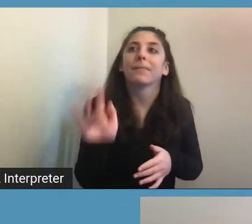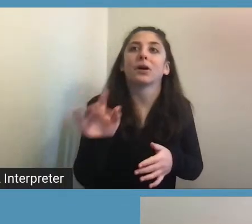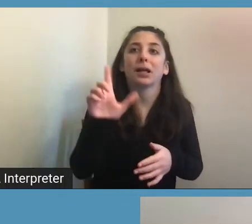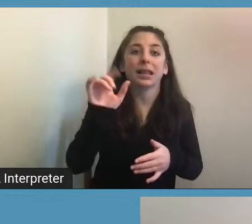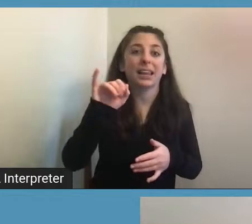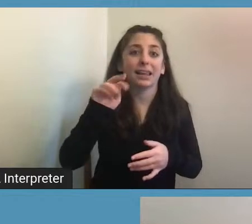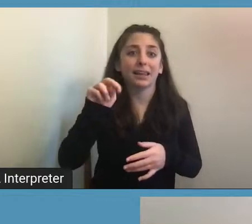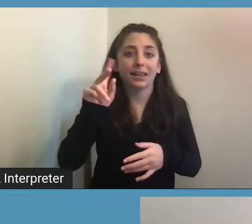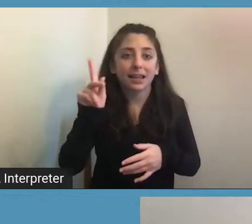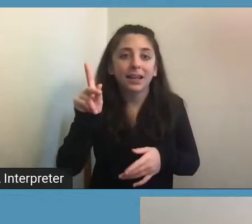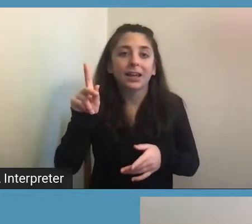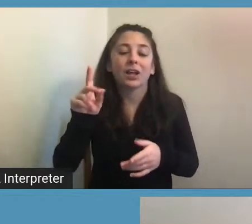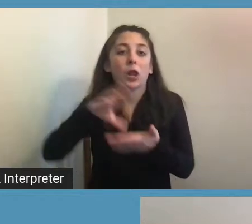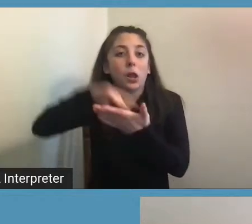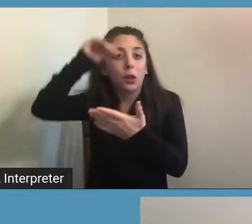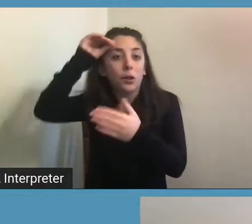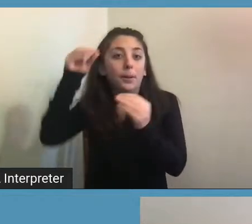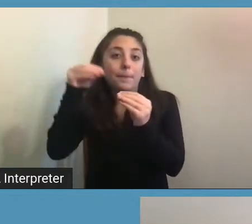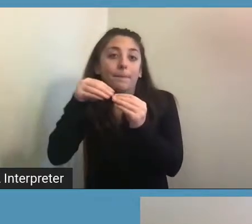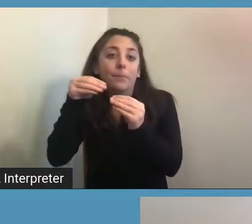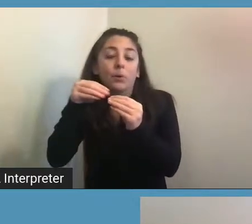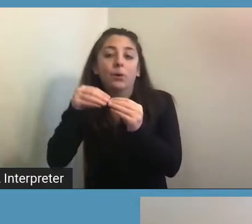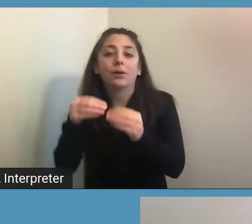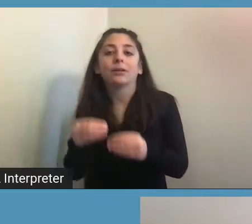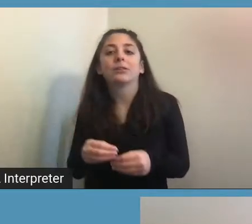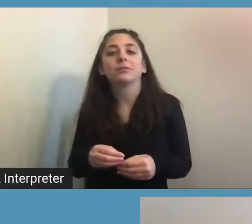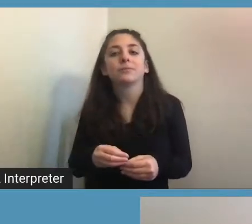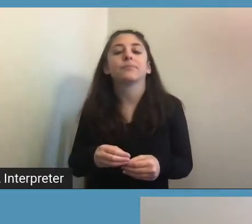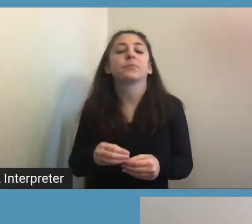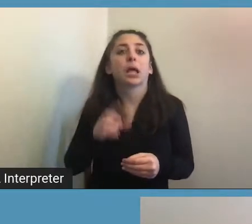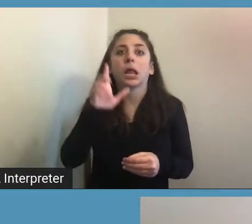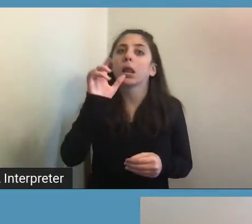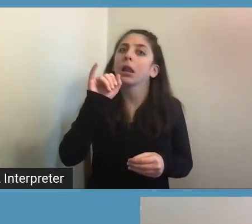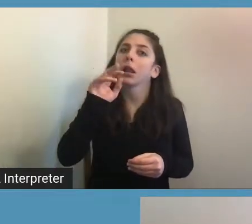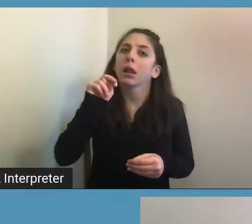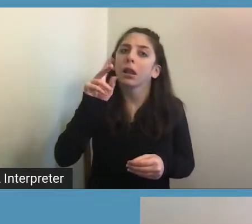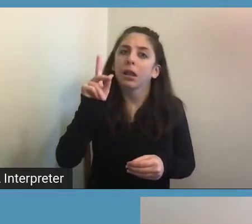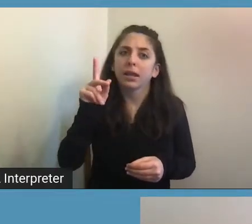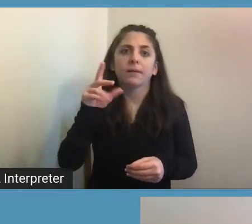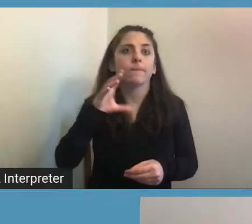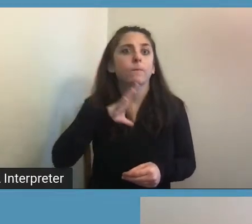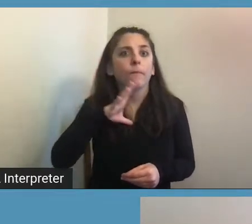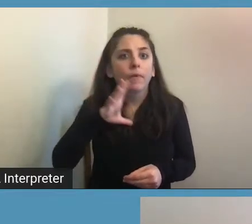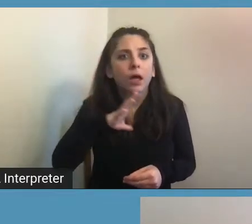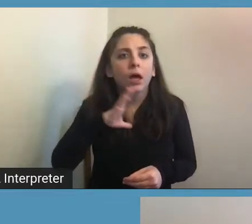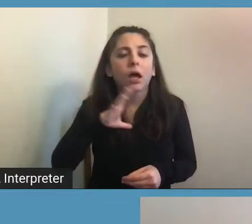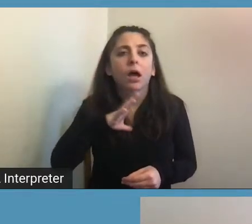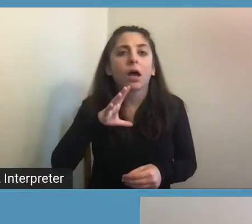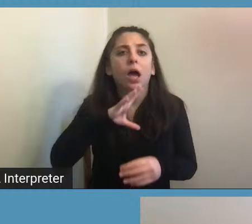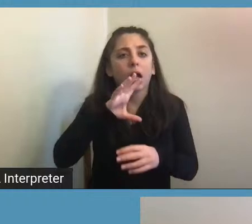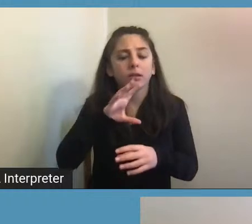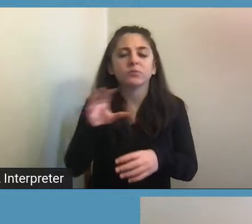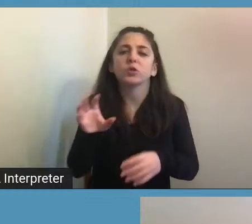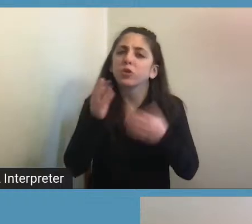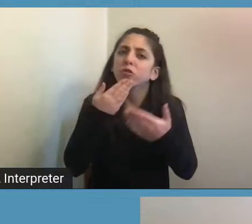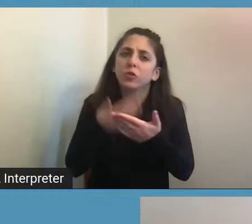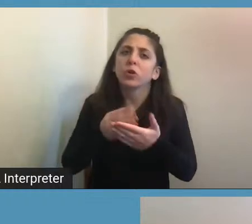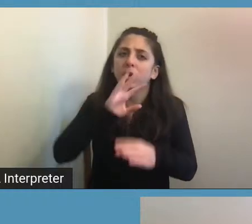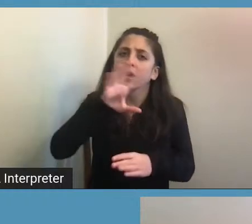digital space, so you don't have to say everything. Like linking out is completely fine. And you have a